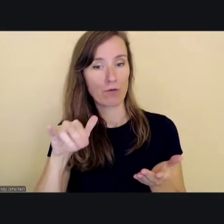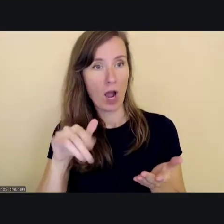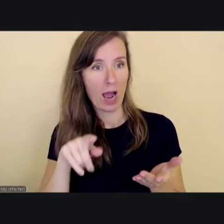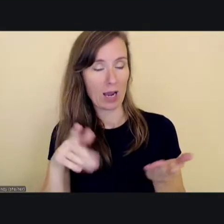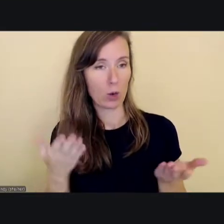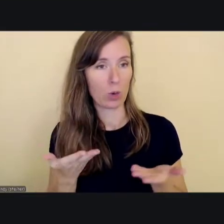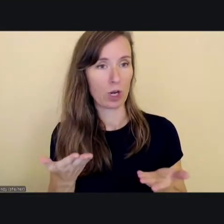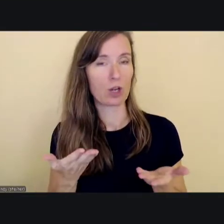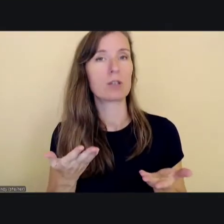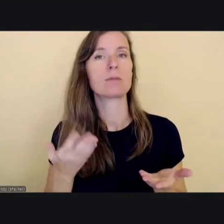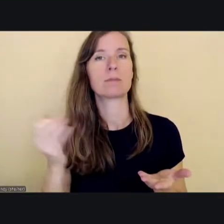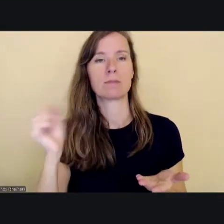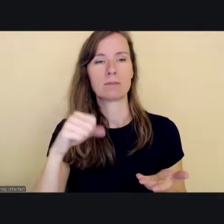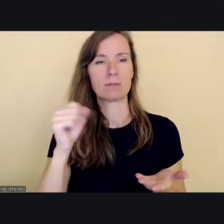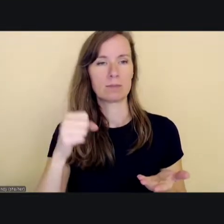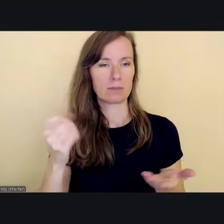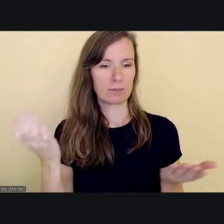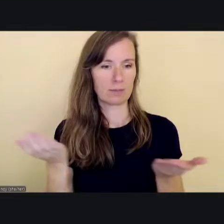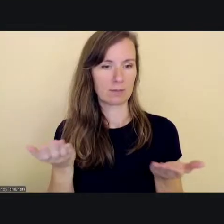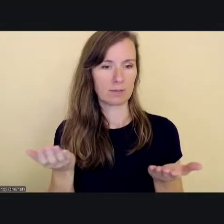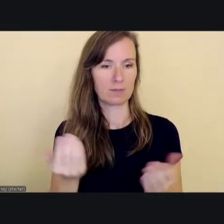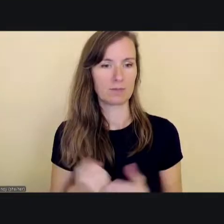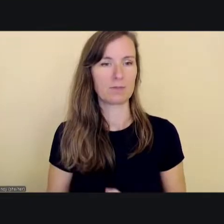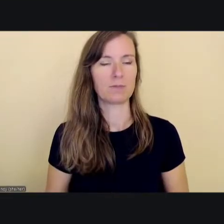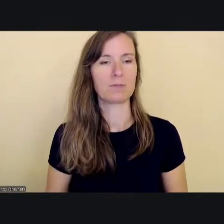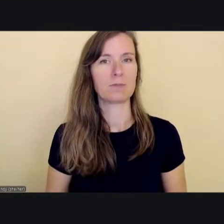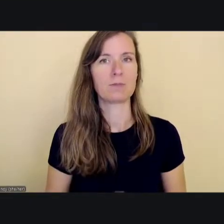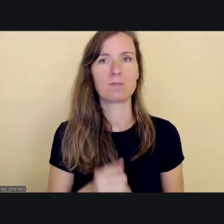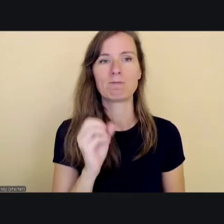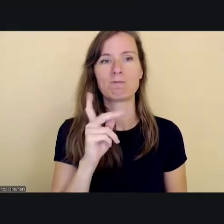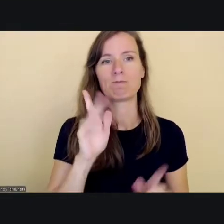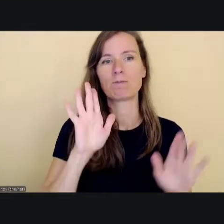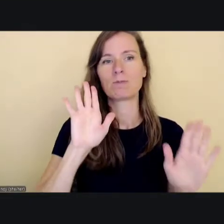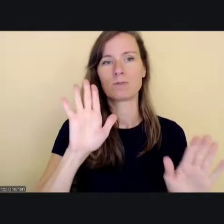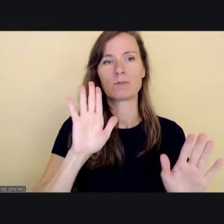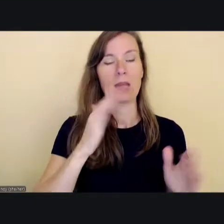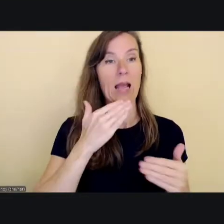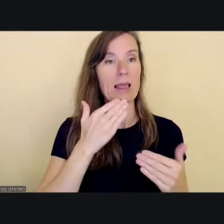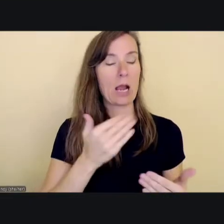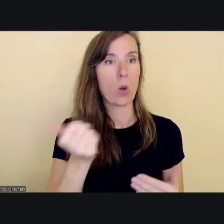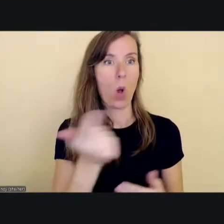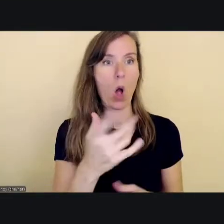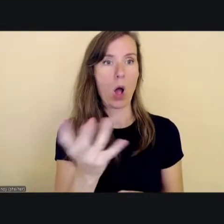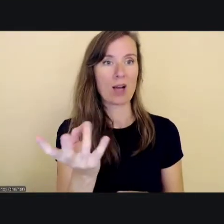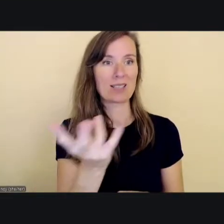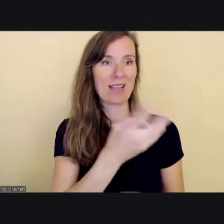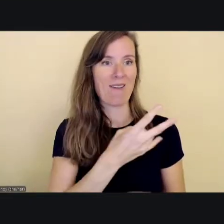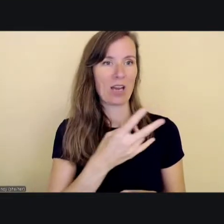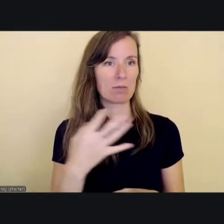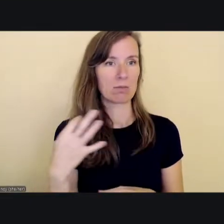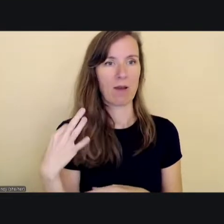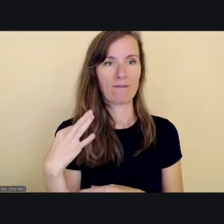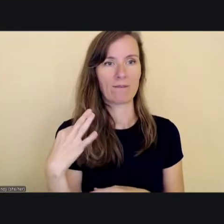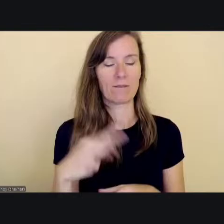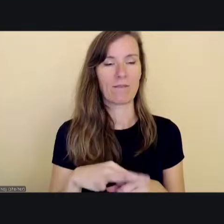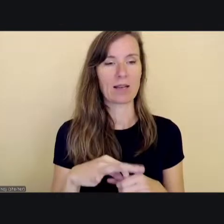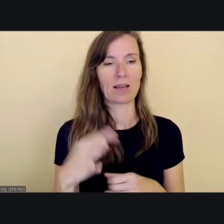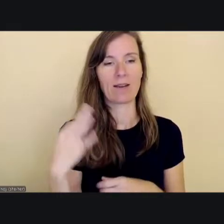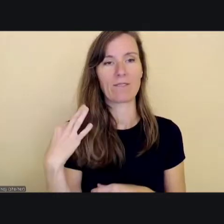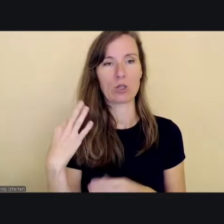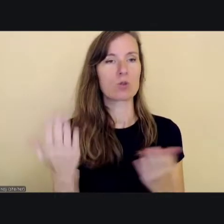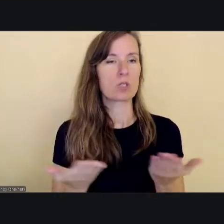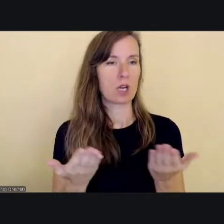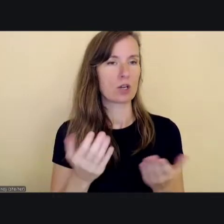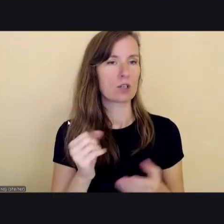Present. Great, thank you. That is all 7 elected officials present. The first order of business this evening will be the Pledge of